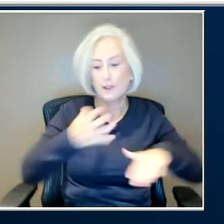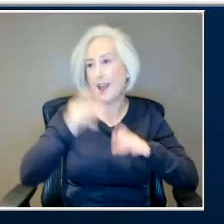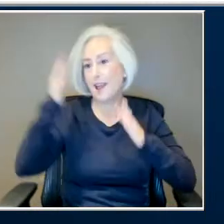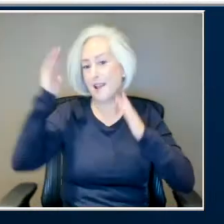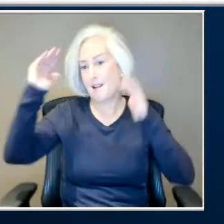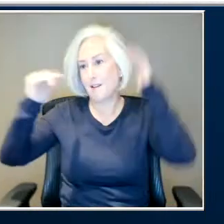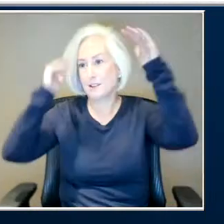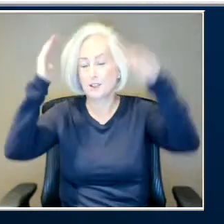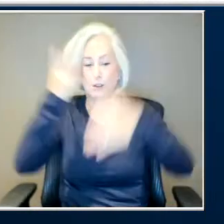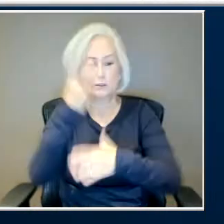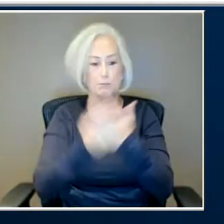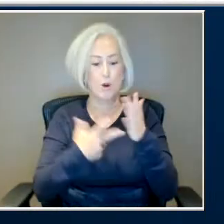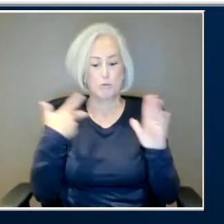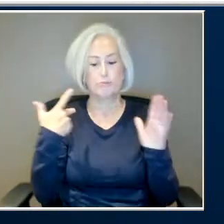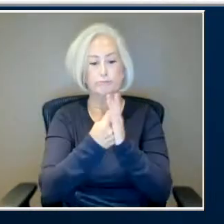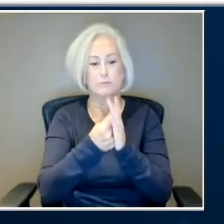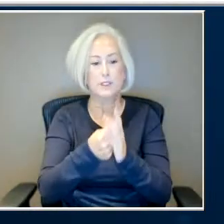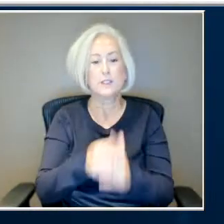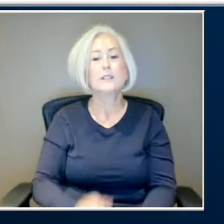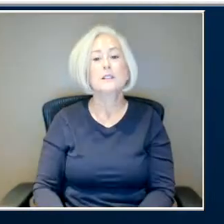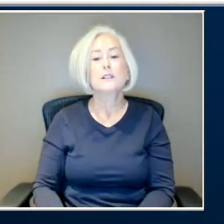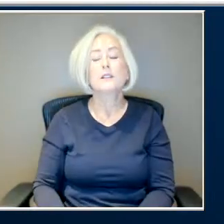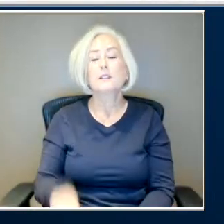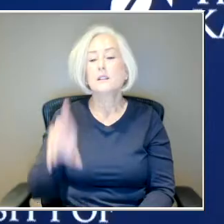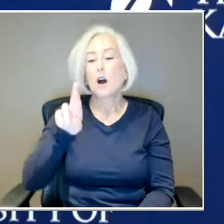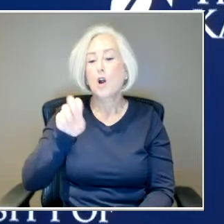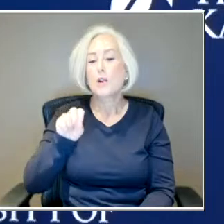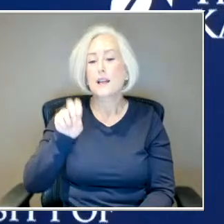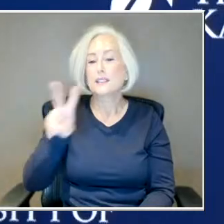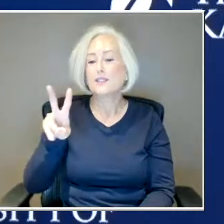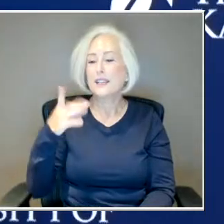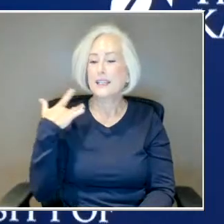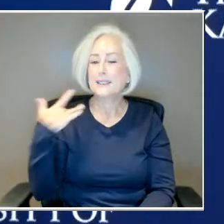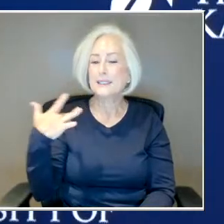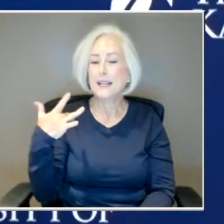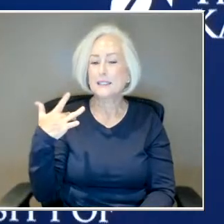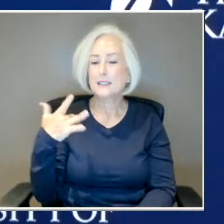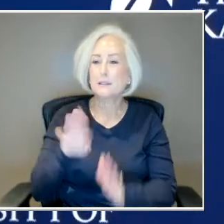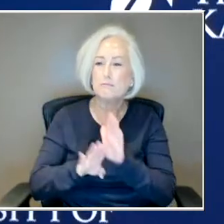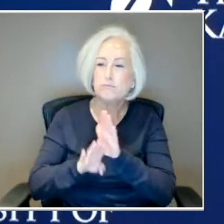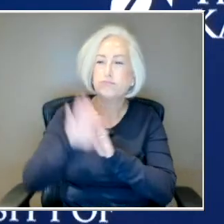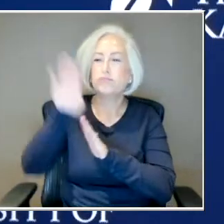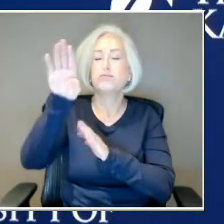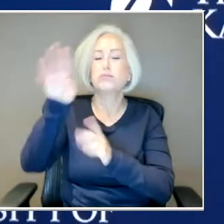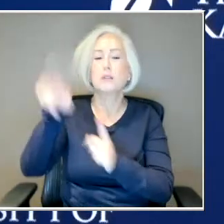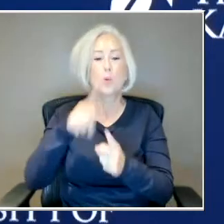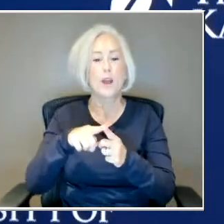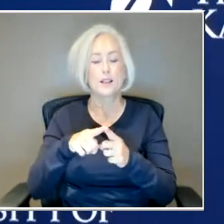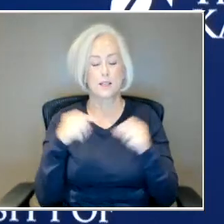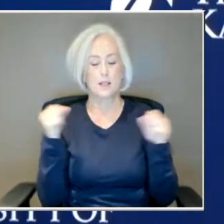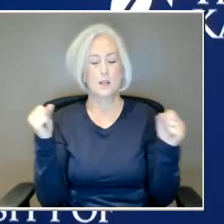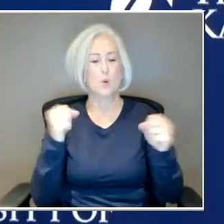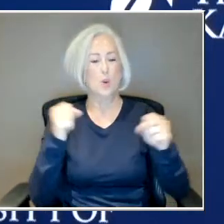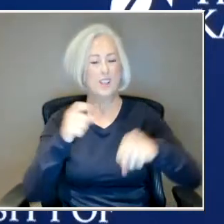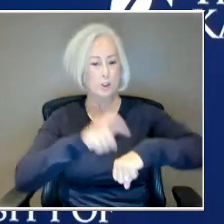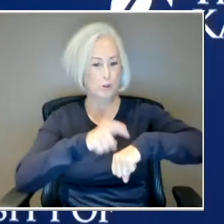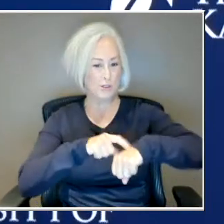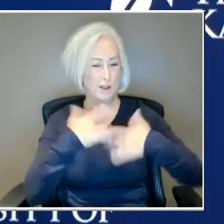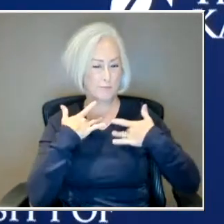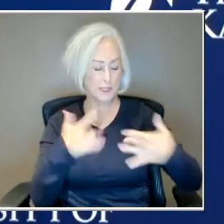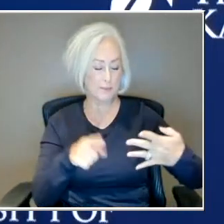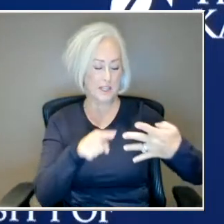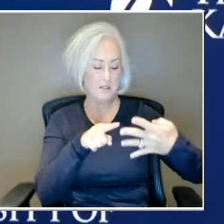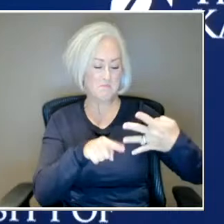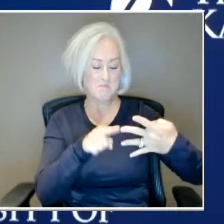peak RSV season? Yeah, peak RSV season is really in the winter time, mid-December to February.